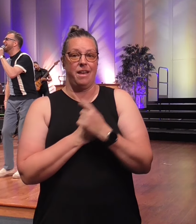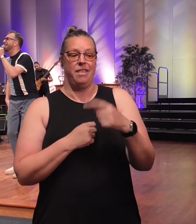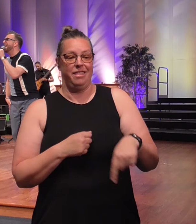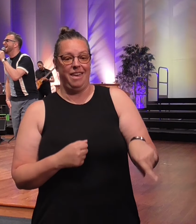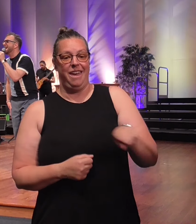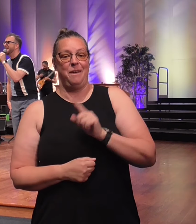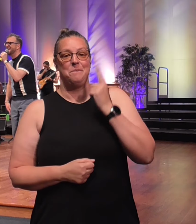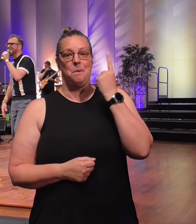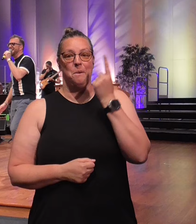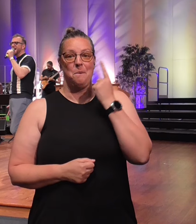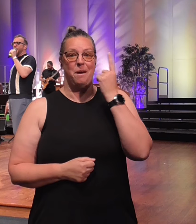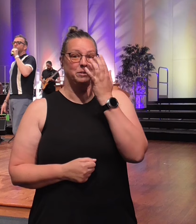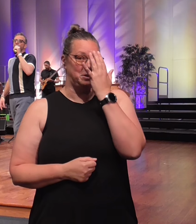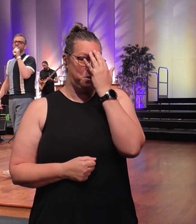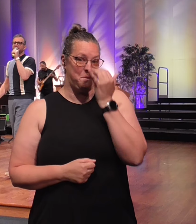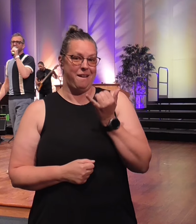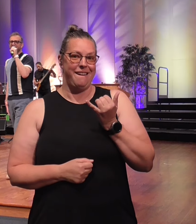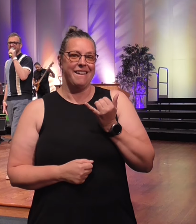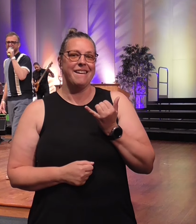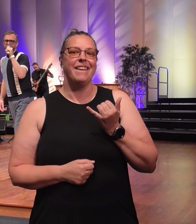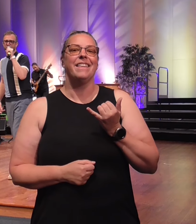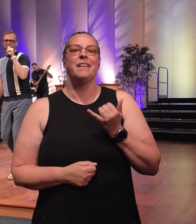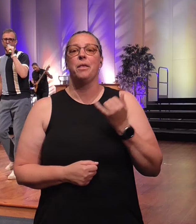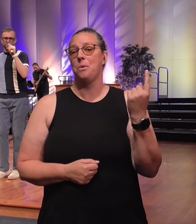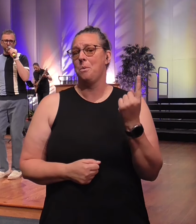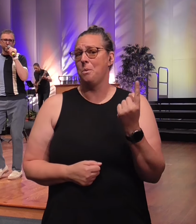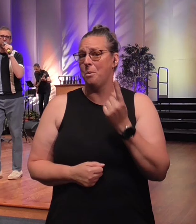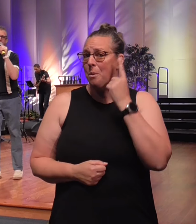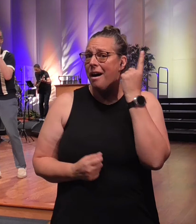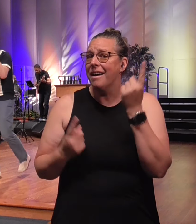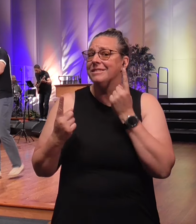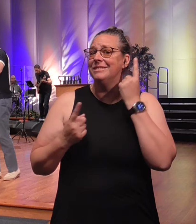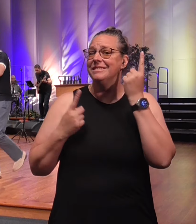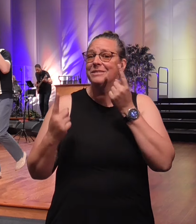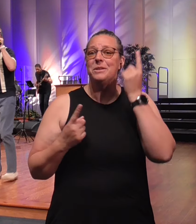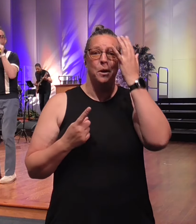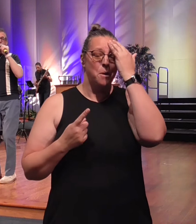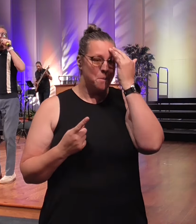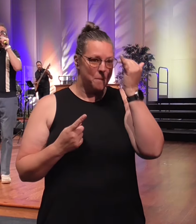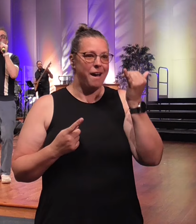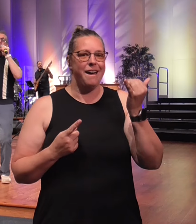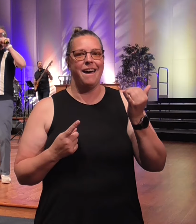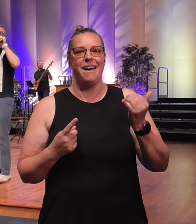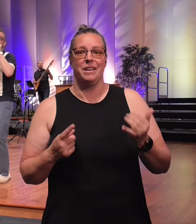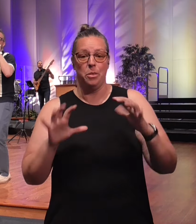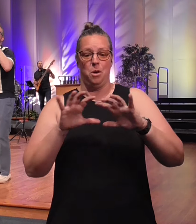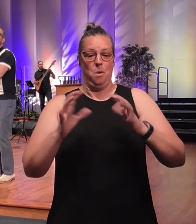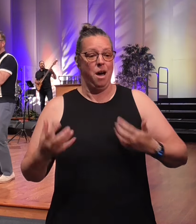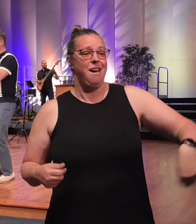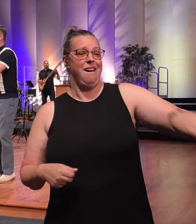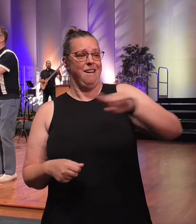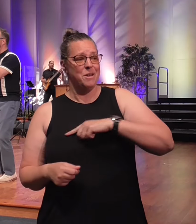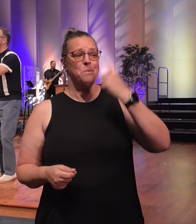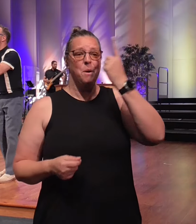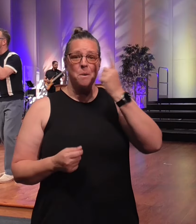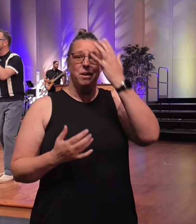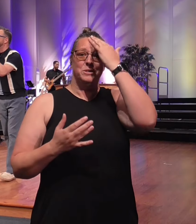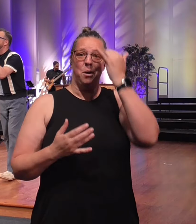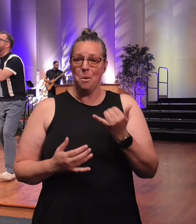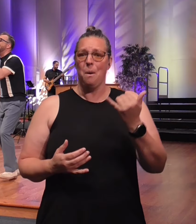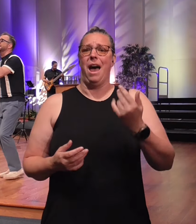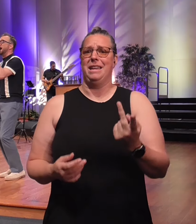wonder why. Wonder why. The world will wonder why. If you